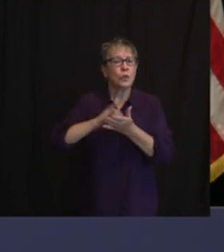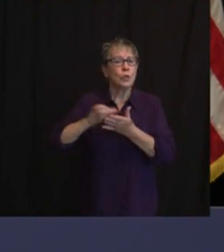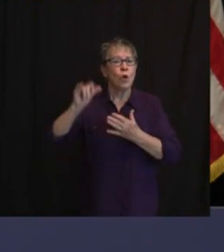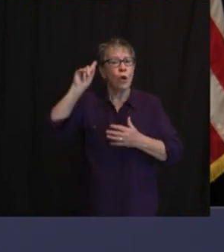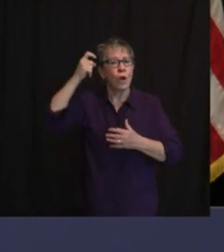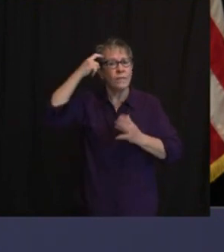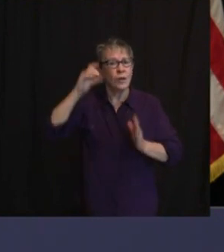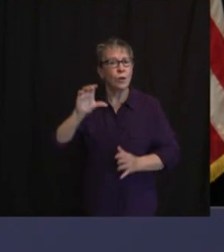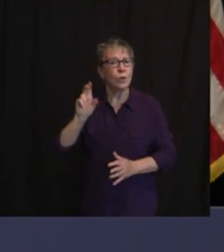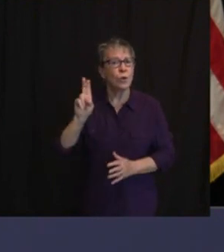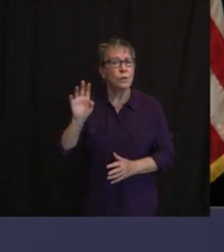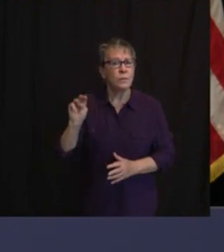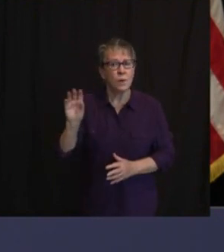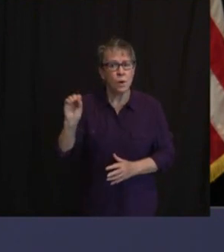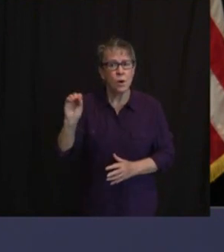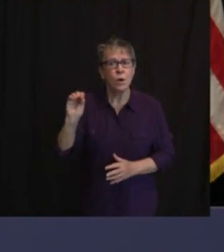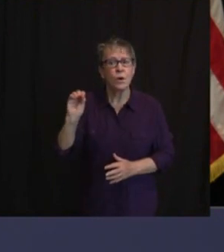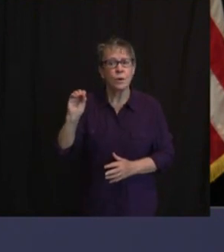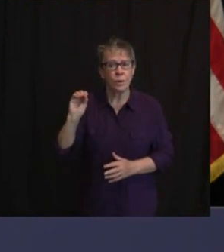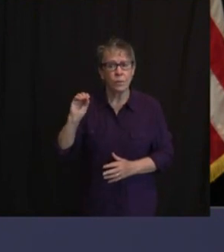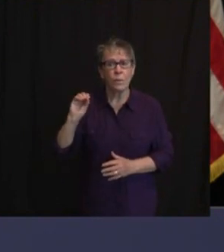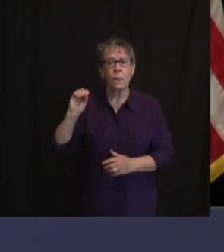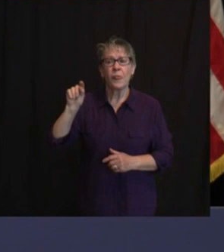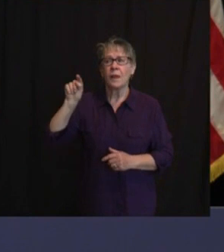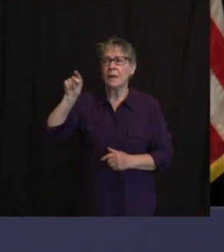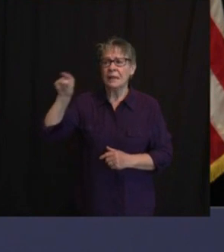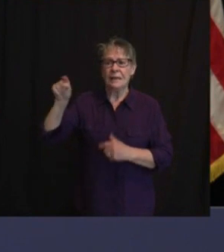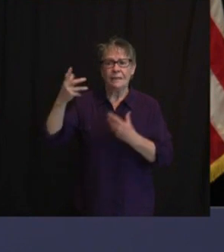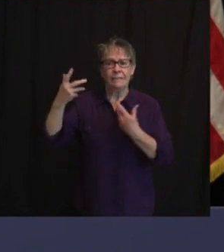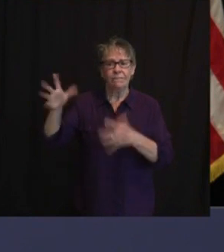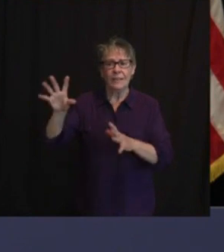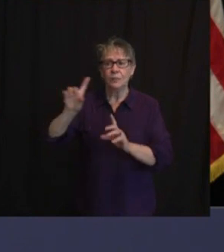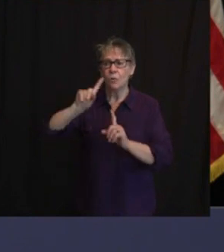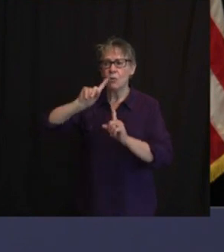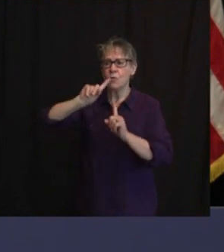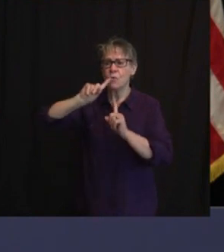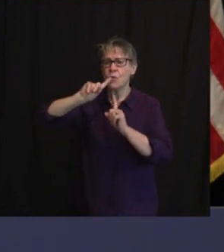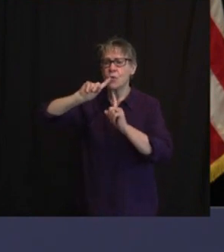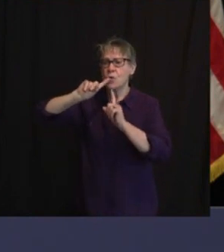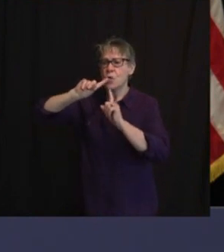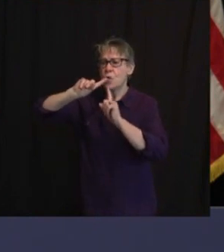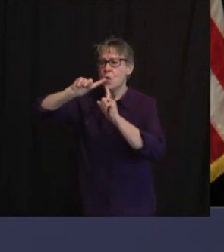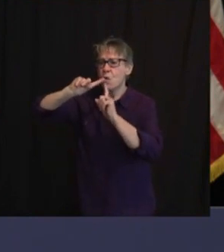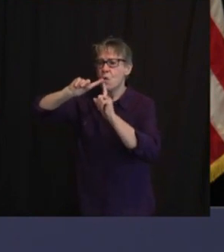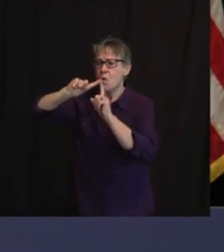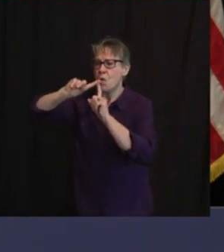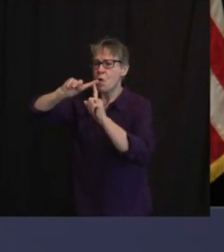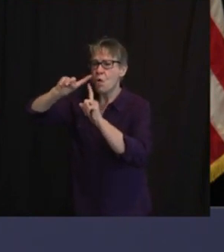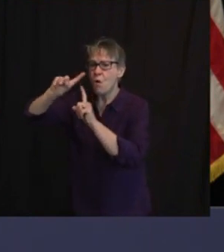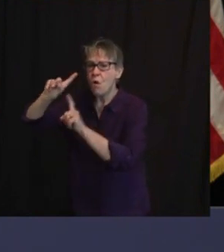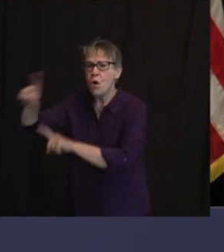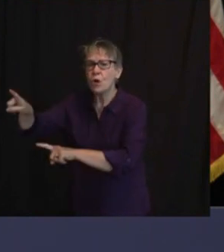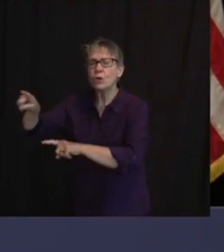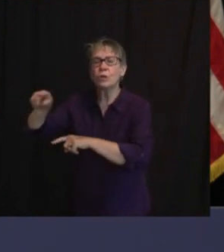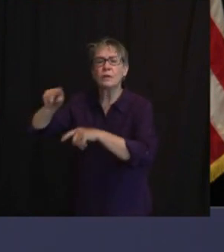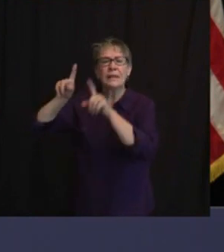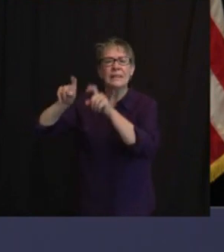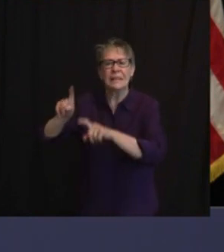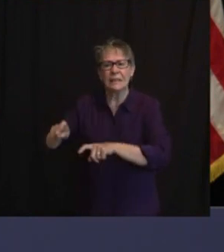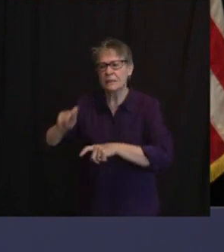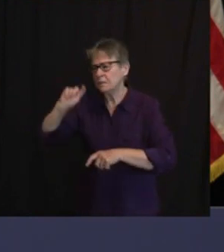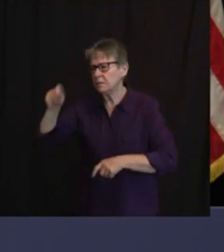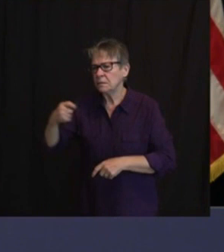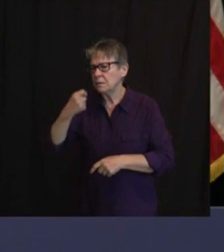he's ordering 3D printed nasal swabs to increase COVID-19 testing capacity. Is this something that you and the state have considered? Sorry, say that